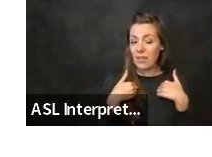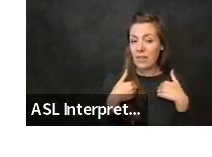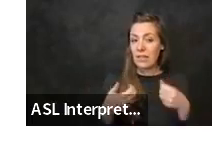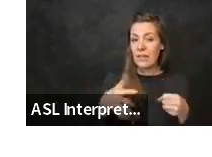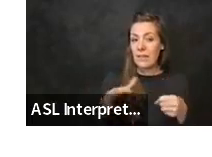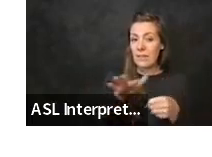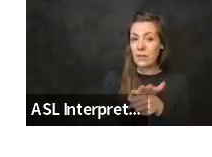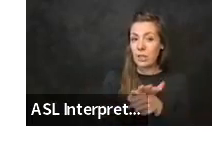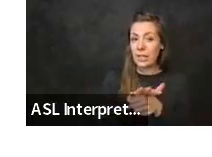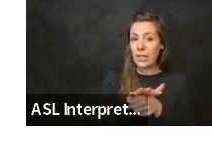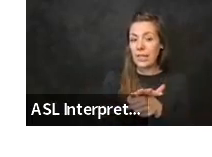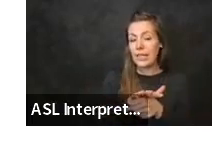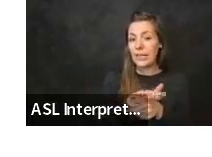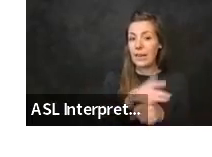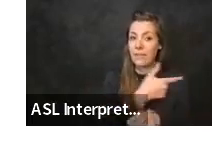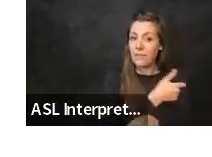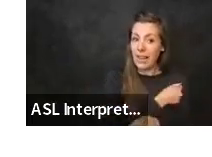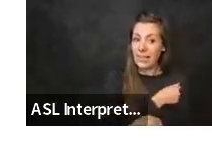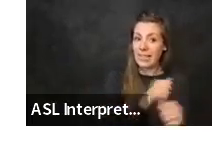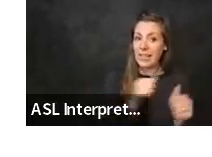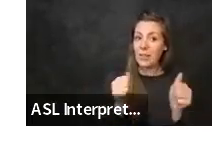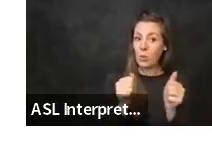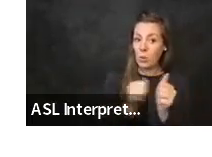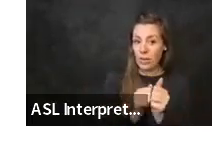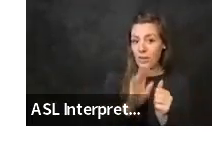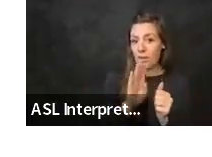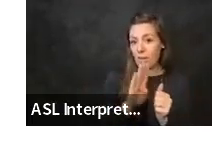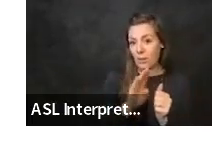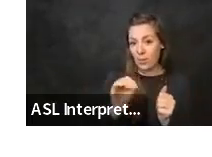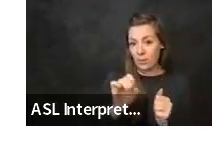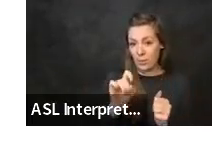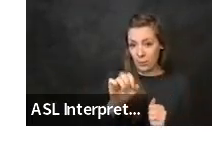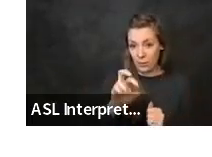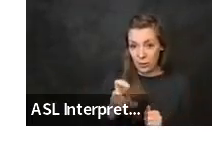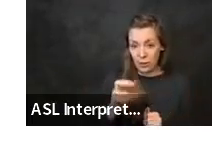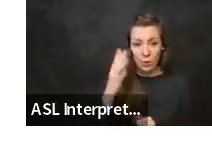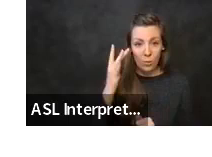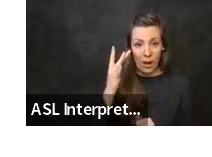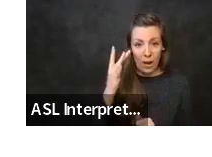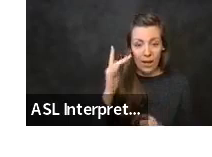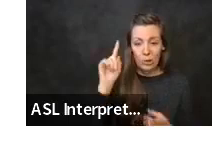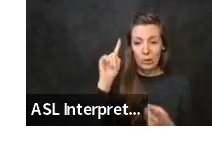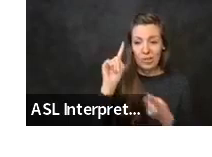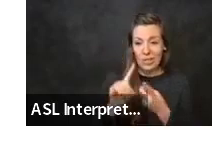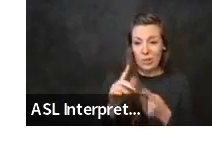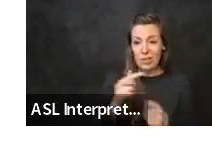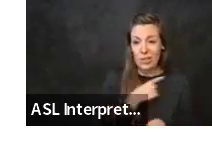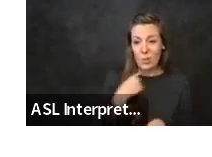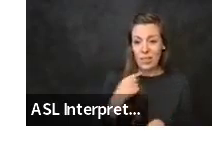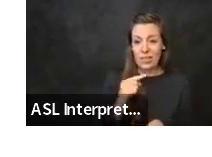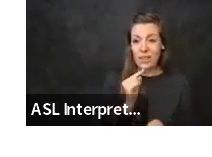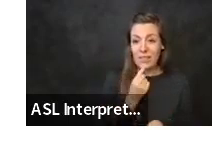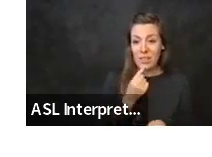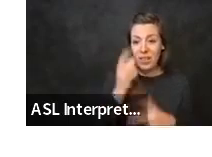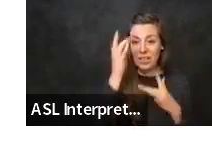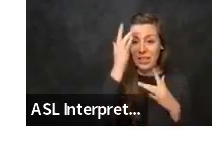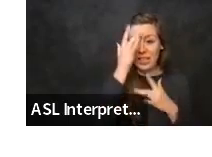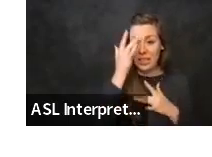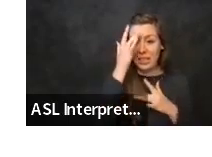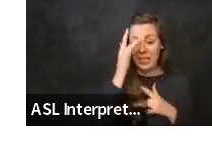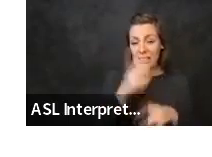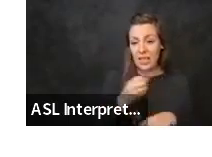fully updated on your vaccines by receiving a booster dose in order to decrease the risk of serious illness and